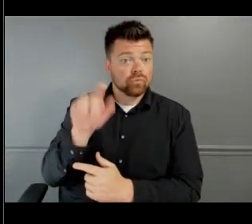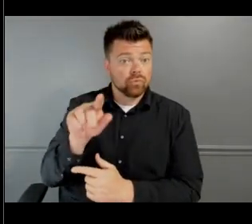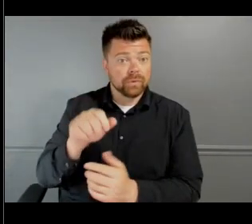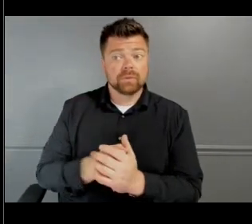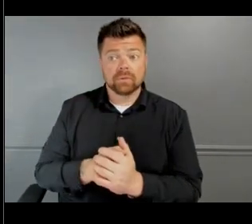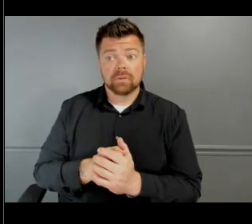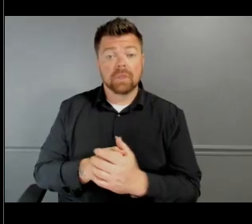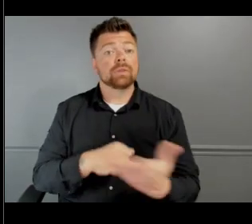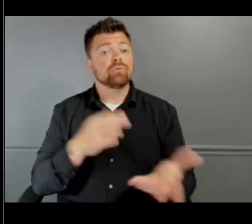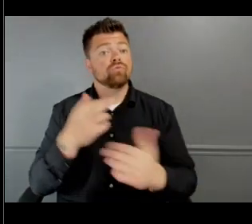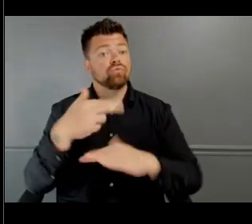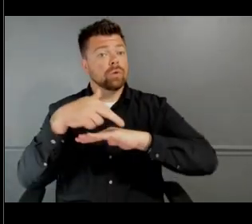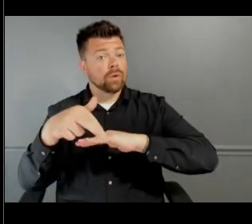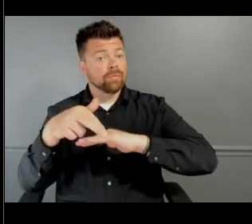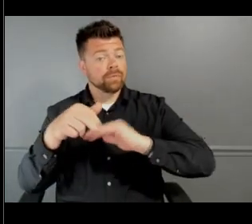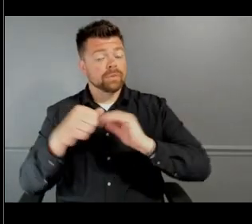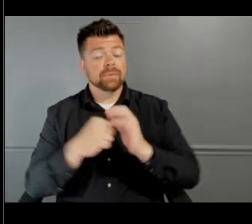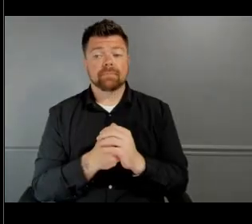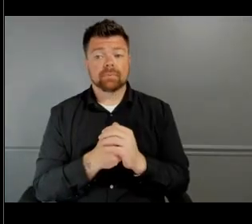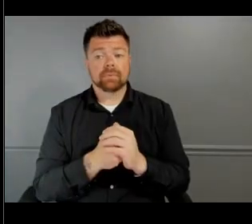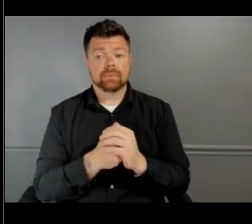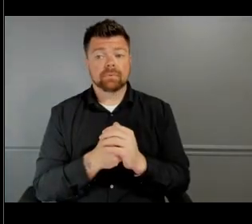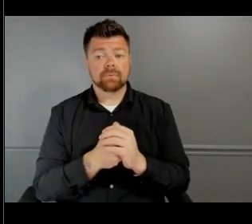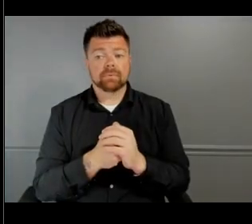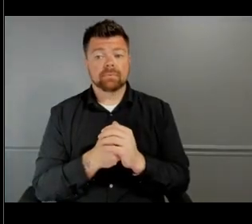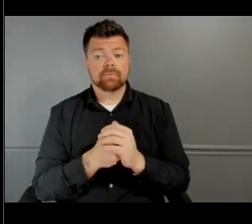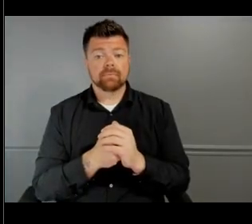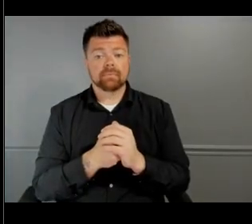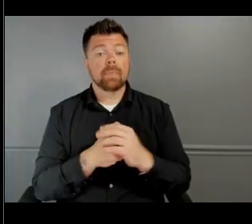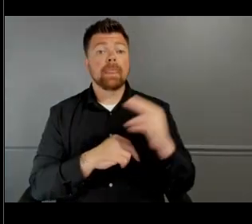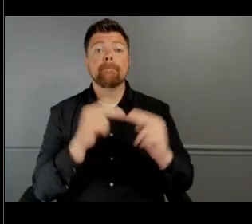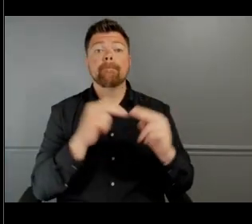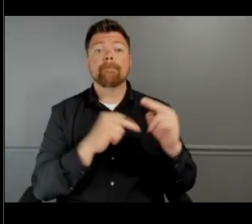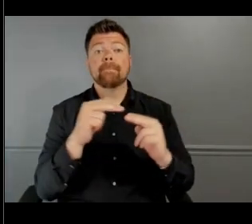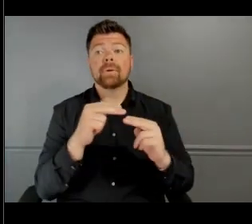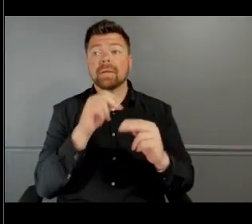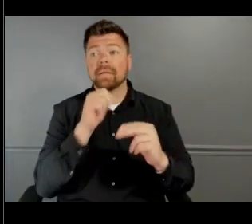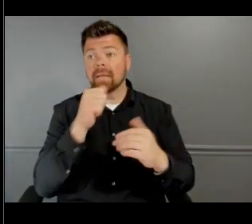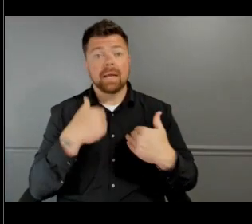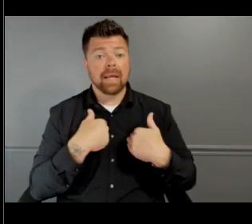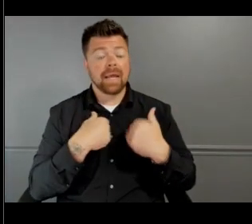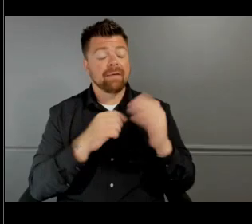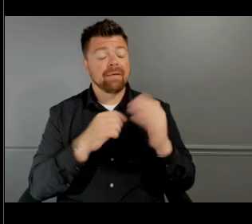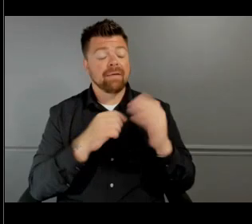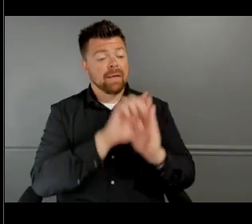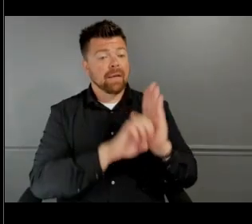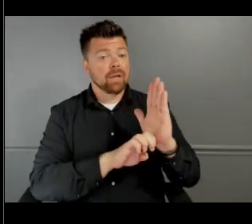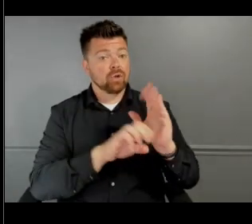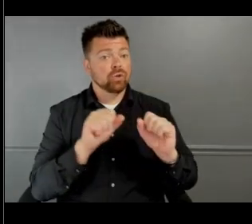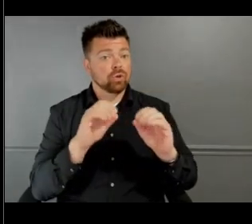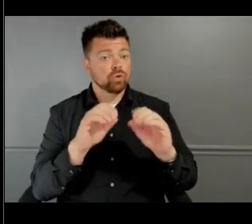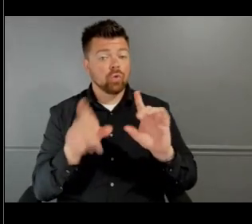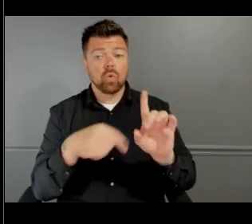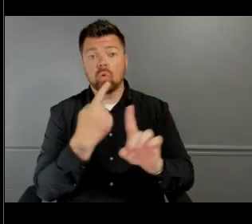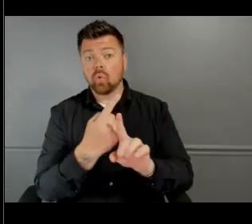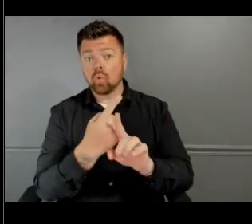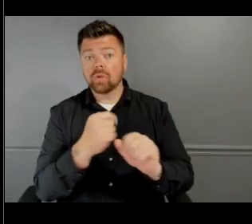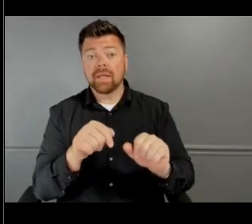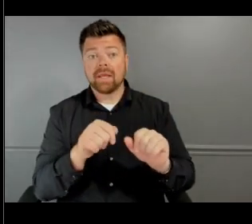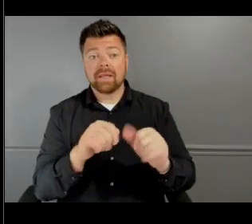in reference to a building that does not have elevators, and so only the ground